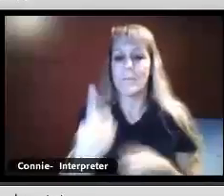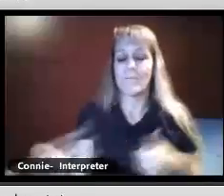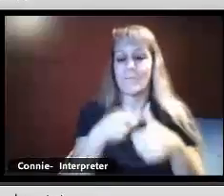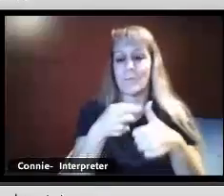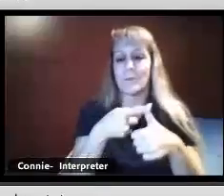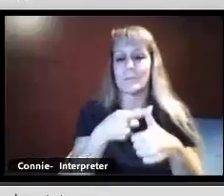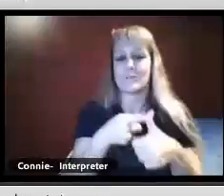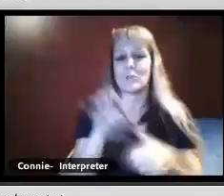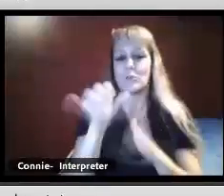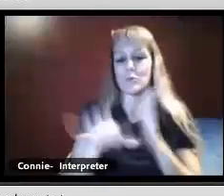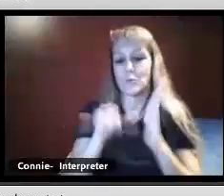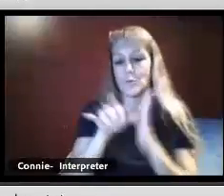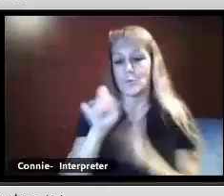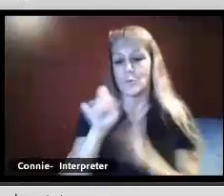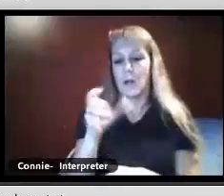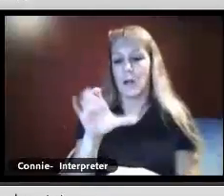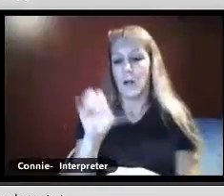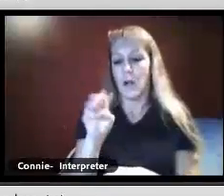It's